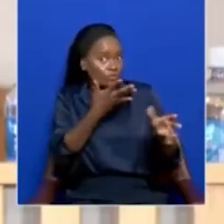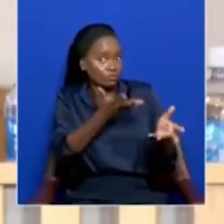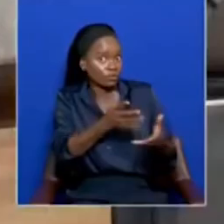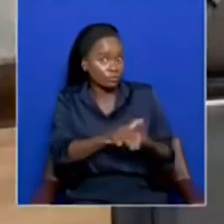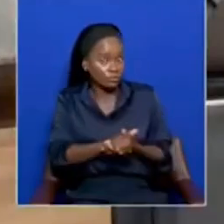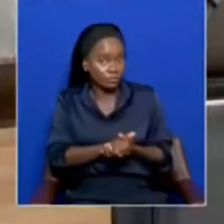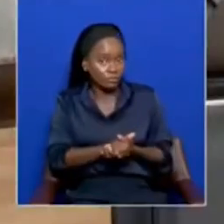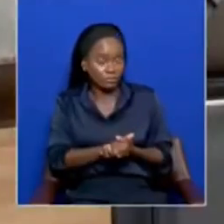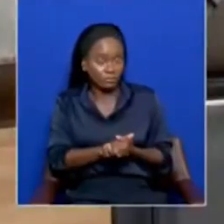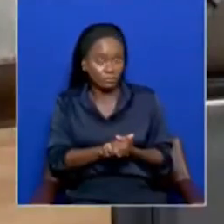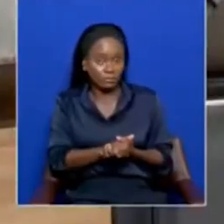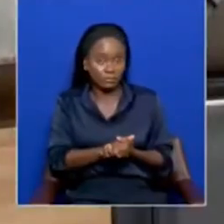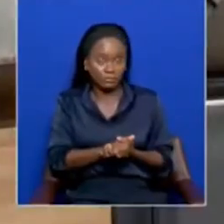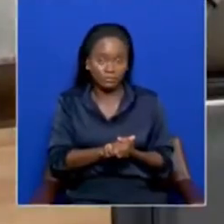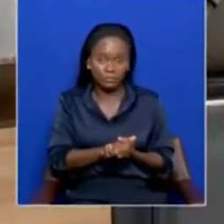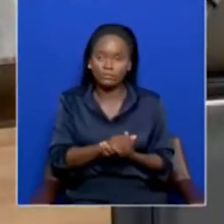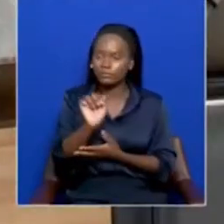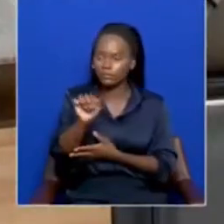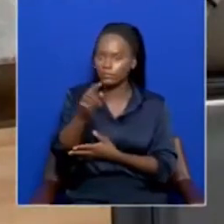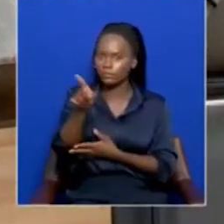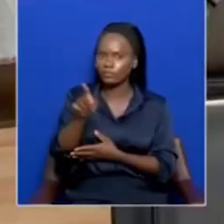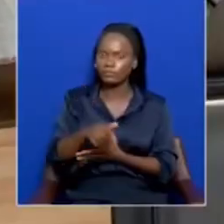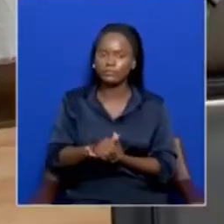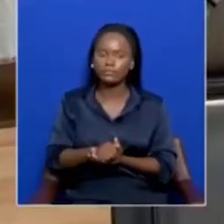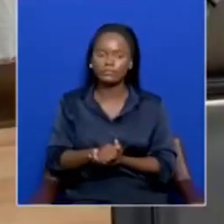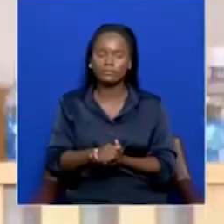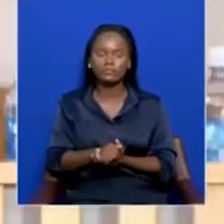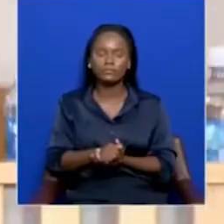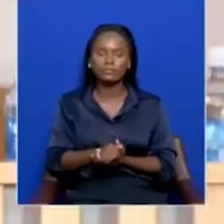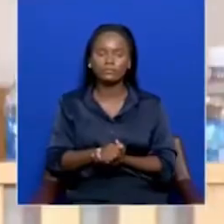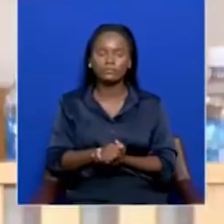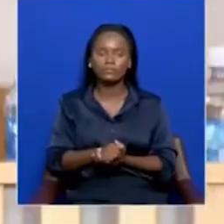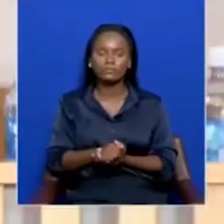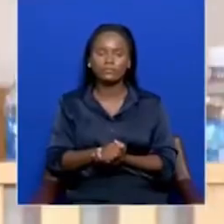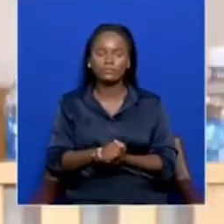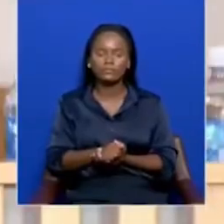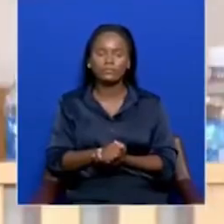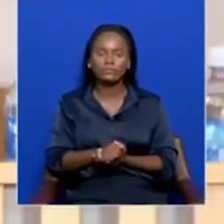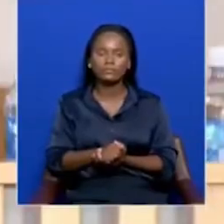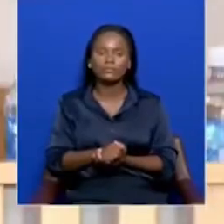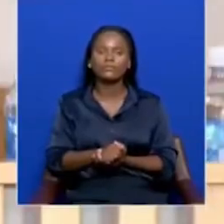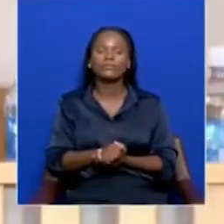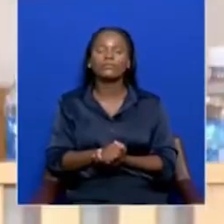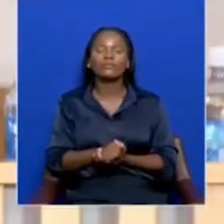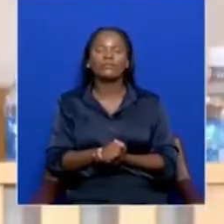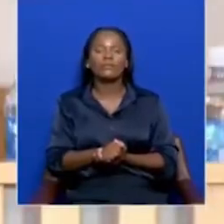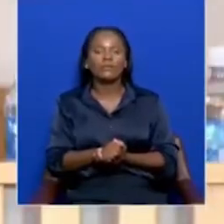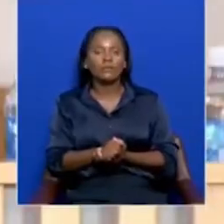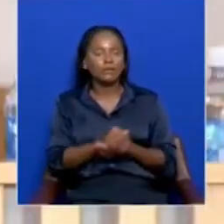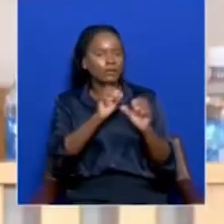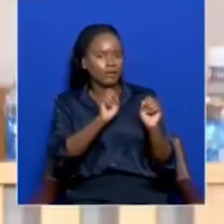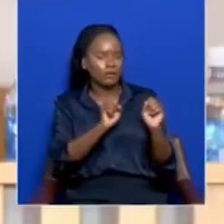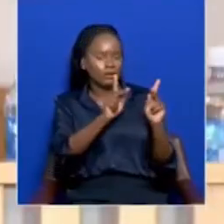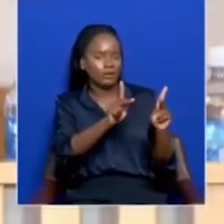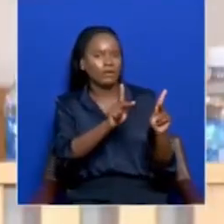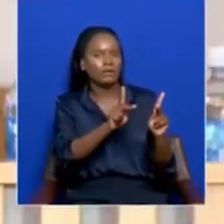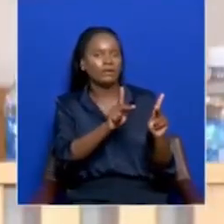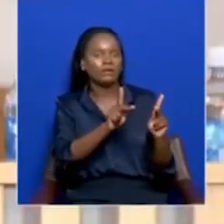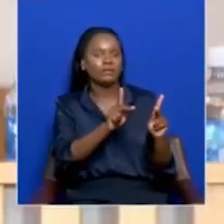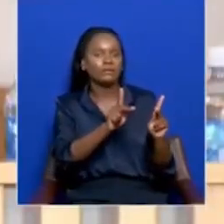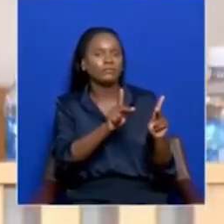That's correct, Chair. Now, with those restrictions, what would you like to particularly